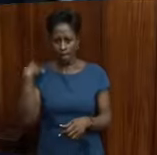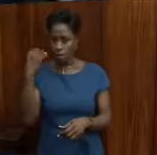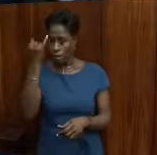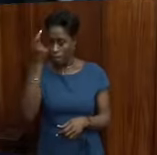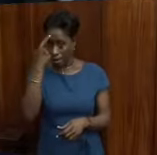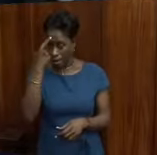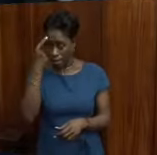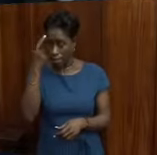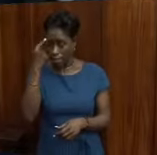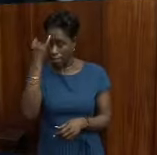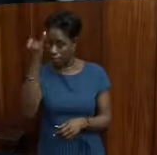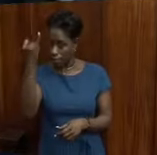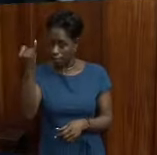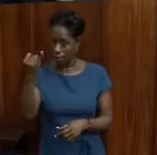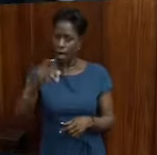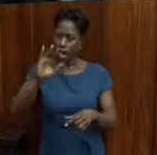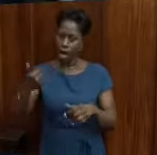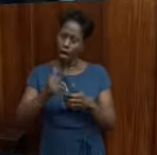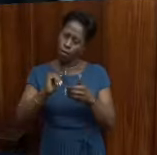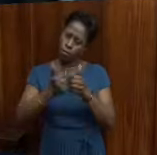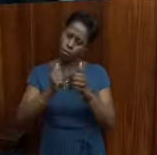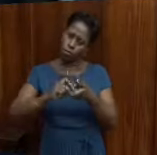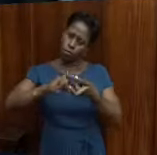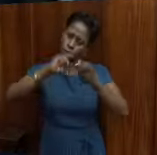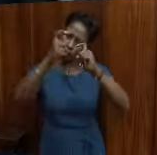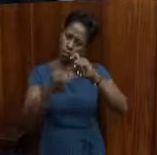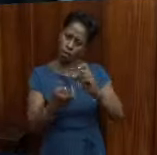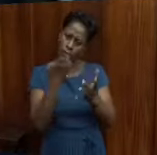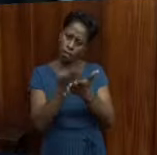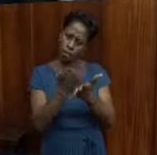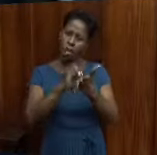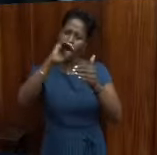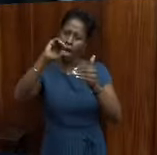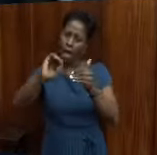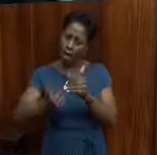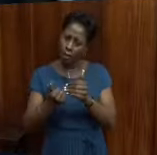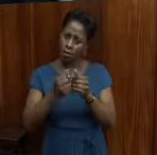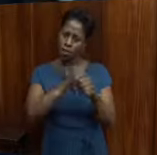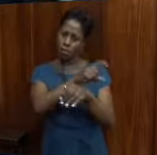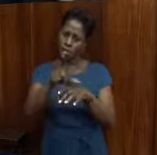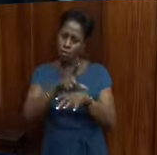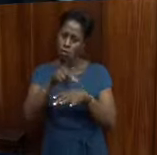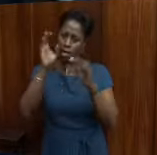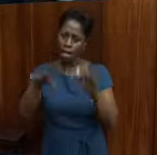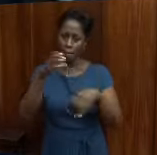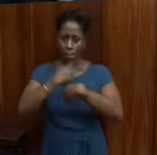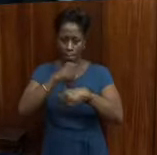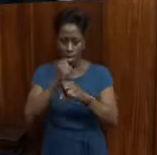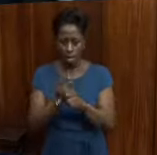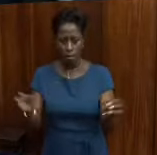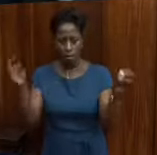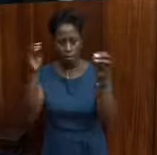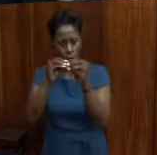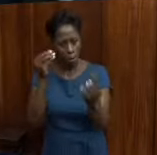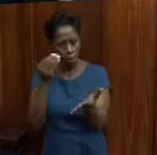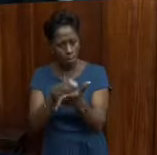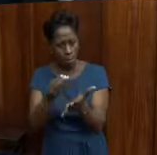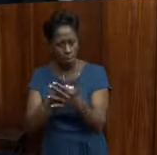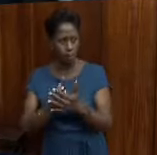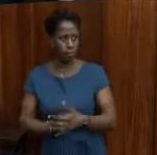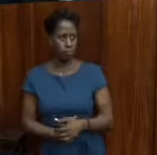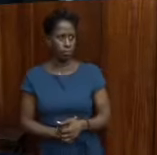Speaker, my government recognizes the sterling work being done by the Global Environmental Facility Small Grants